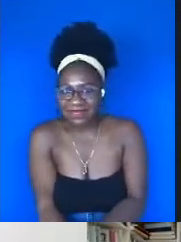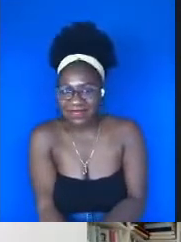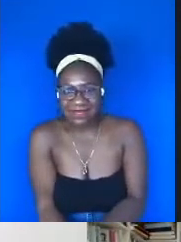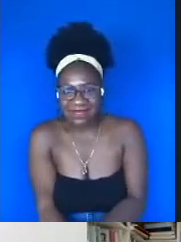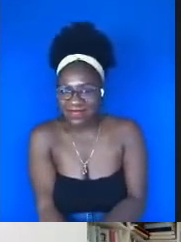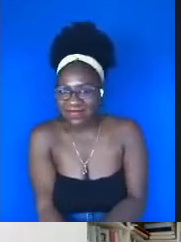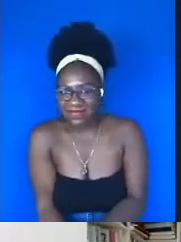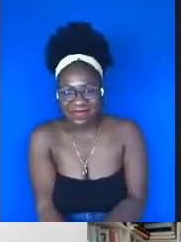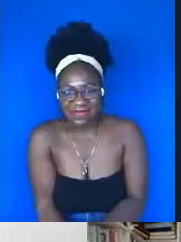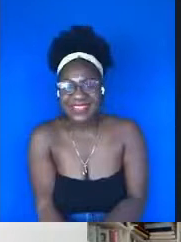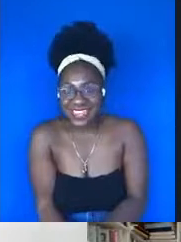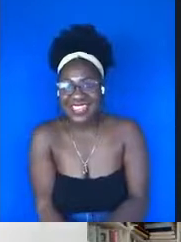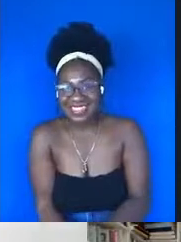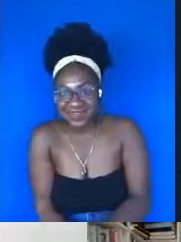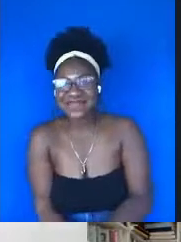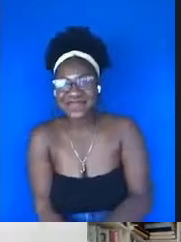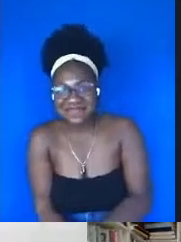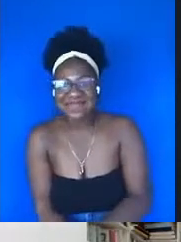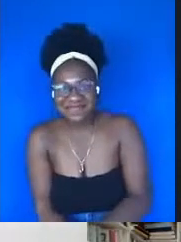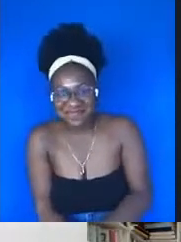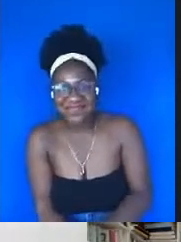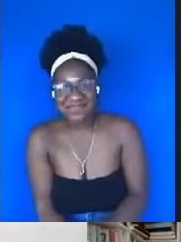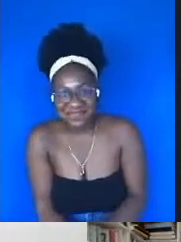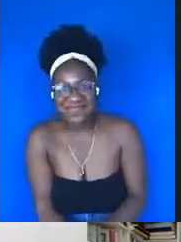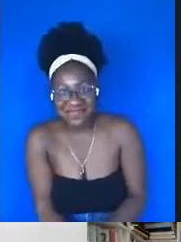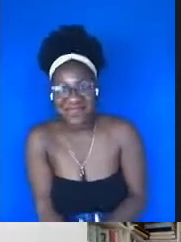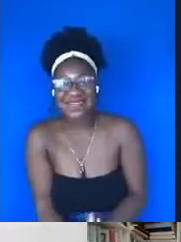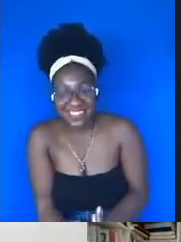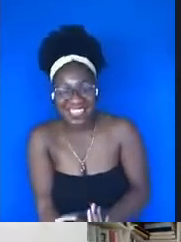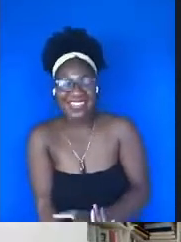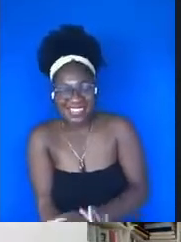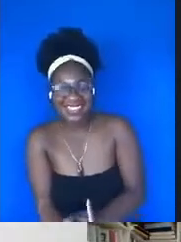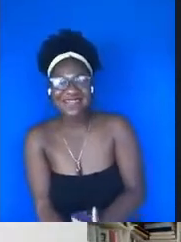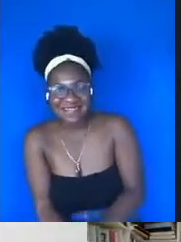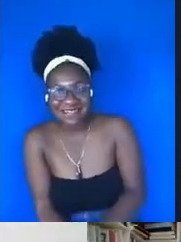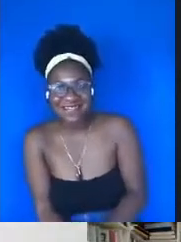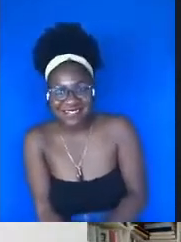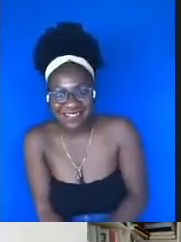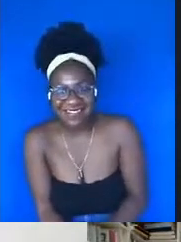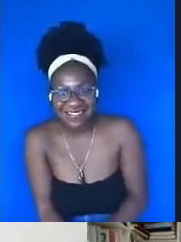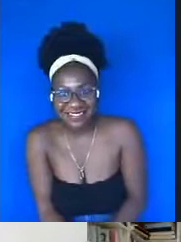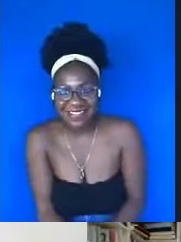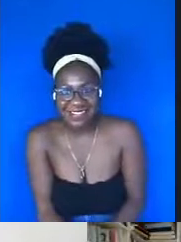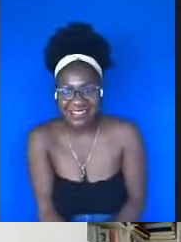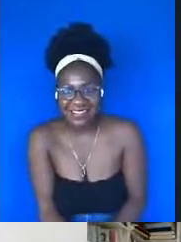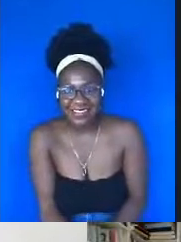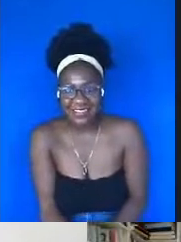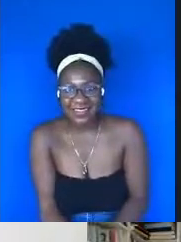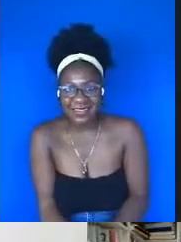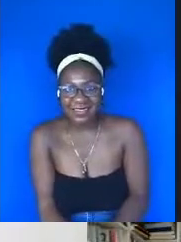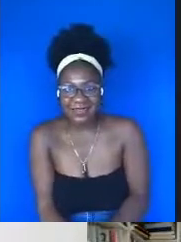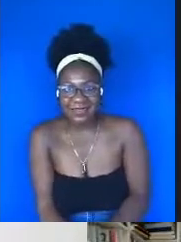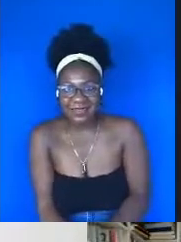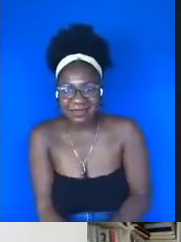just fed up and so pissed off at nature itself that she is beckoning demons